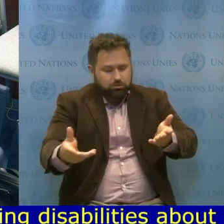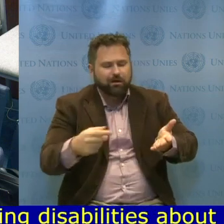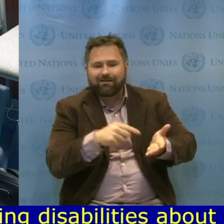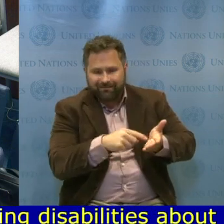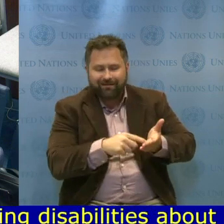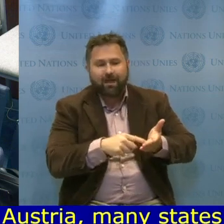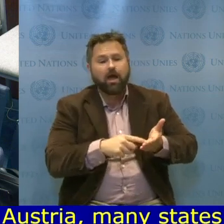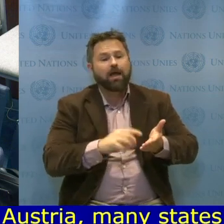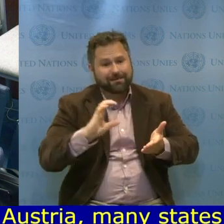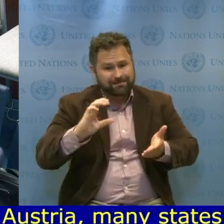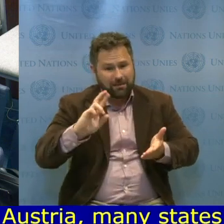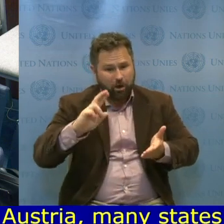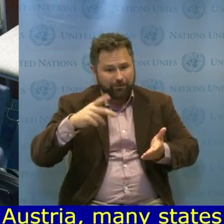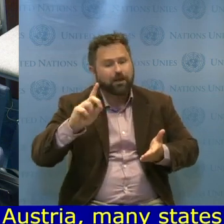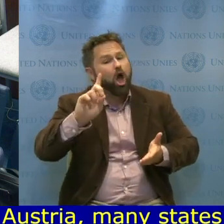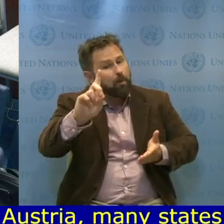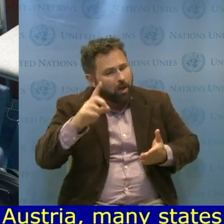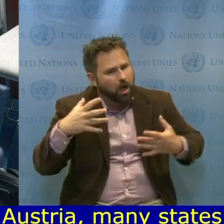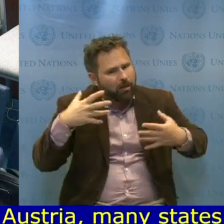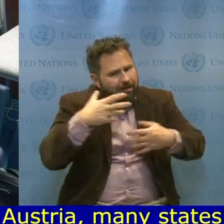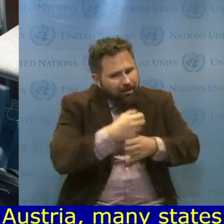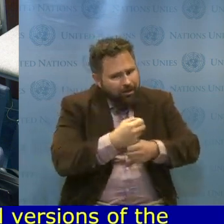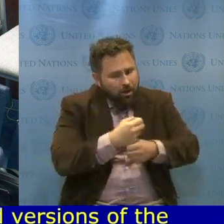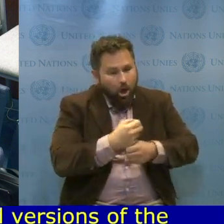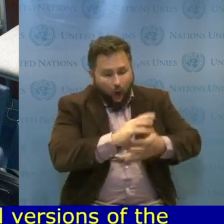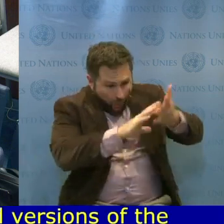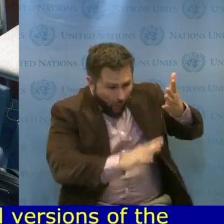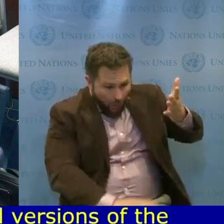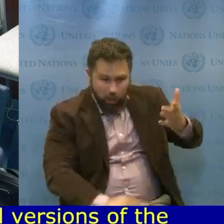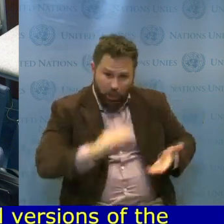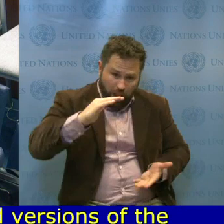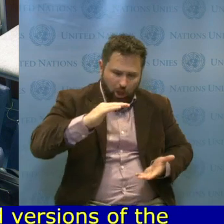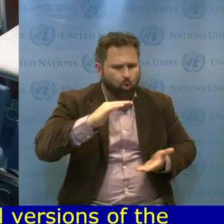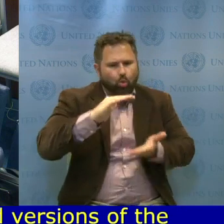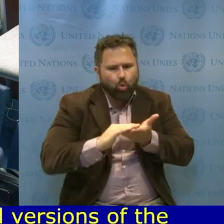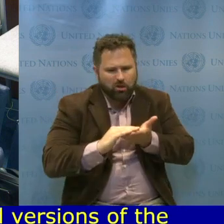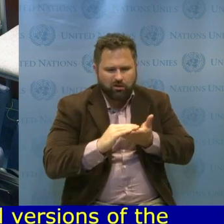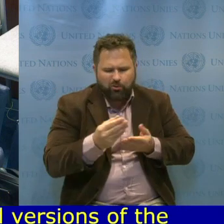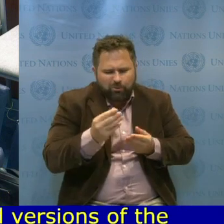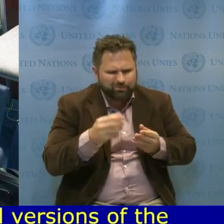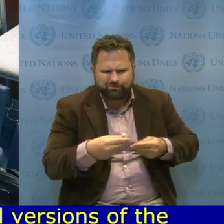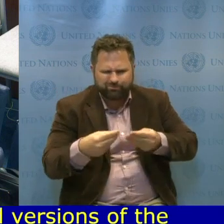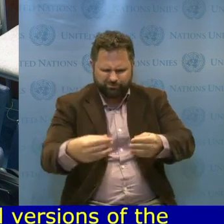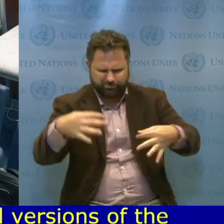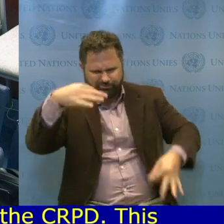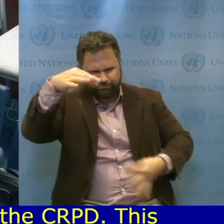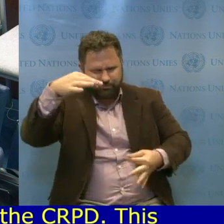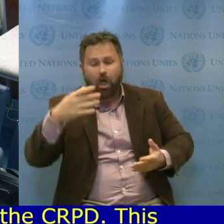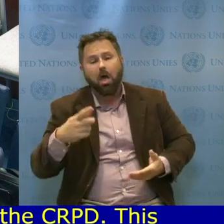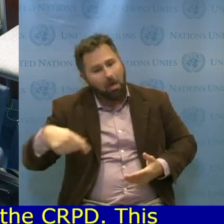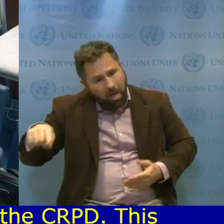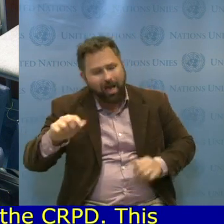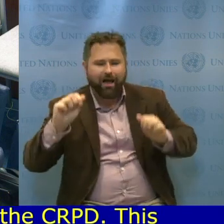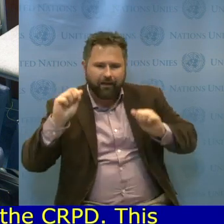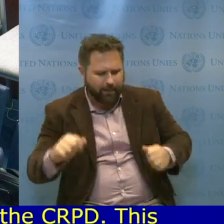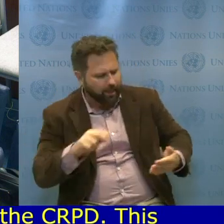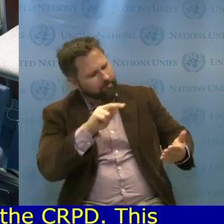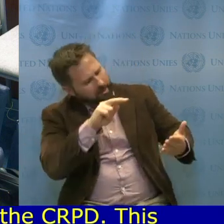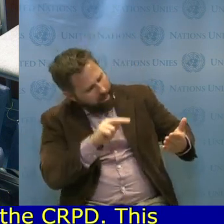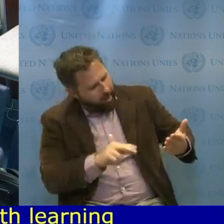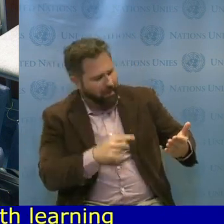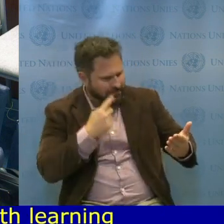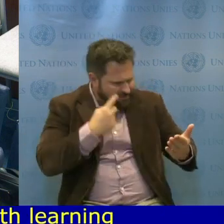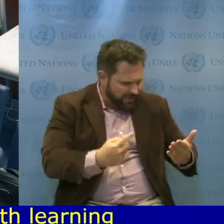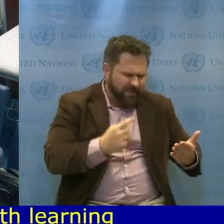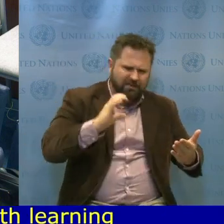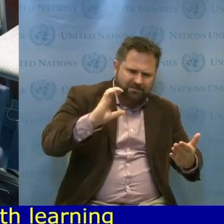This makes it difficult for people with learning disabilities, as well as other groups of people with disabilities, to discuss in detail the specific articles of